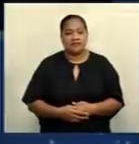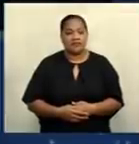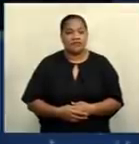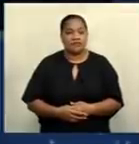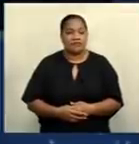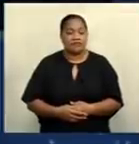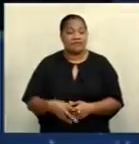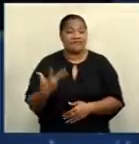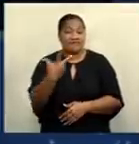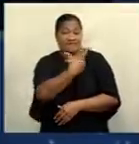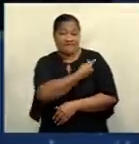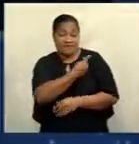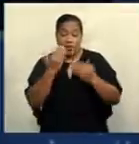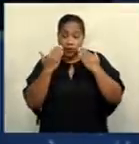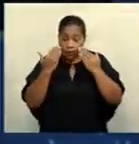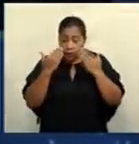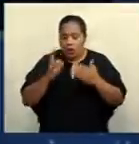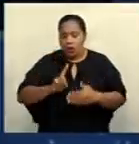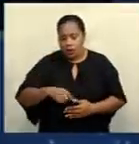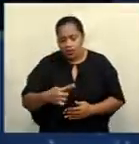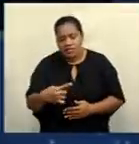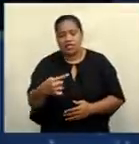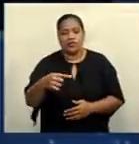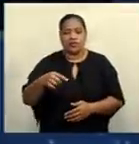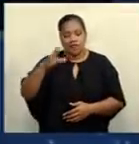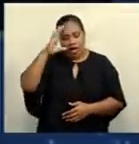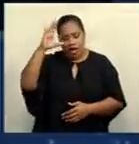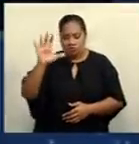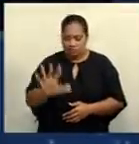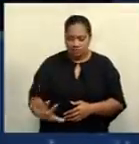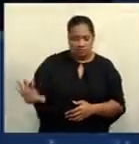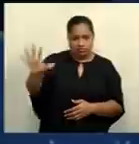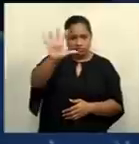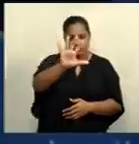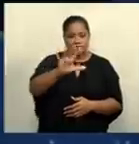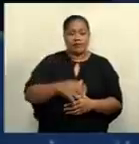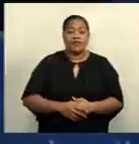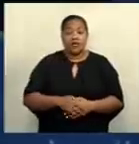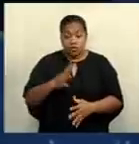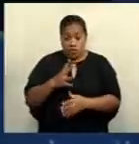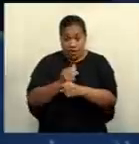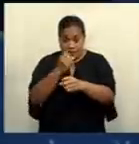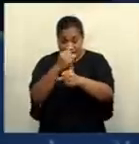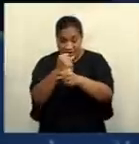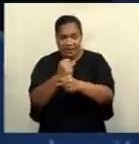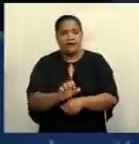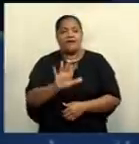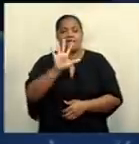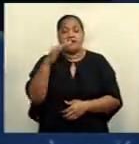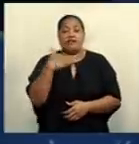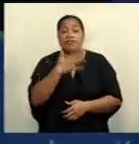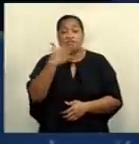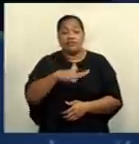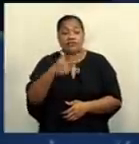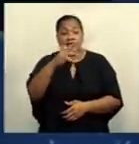The vaccination campaign also continues around the country. In the latest update,